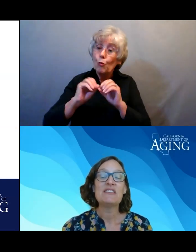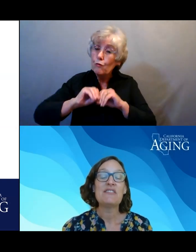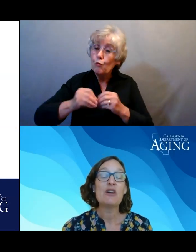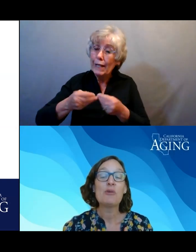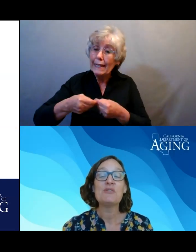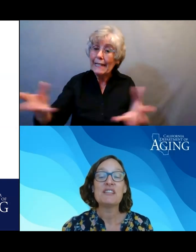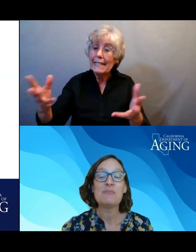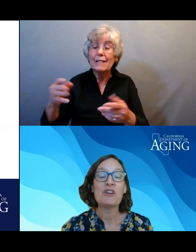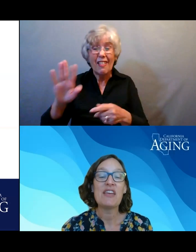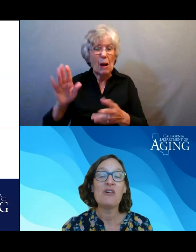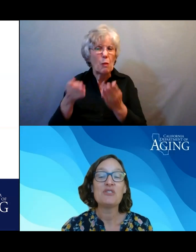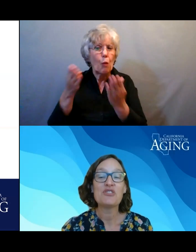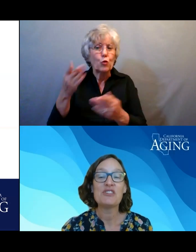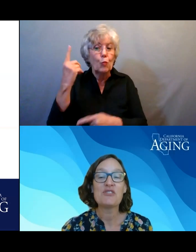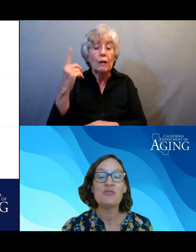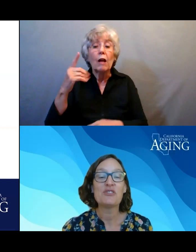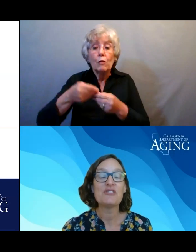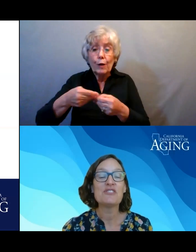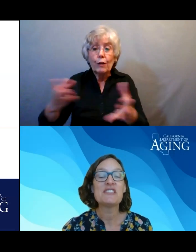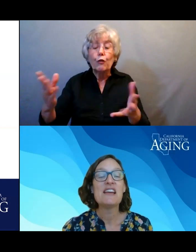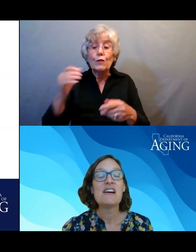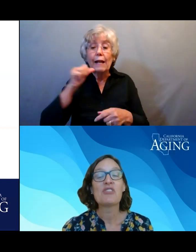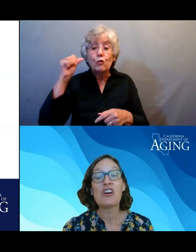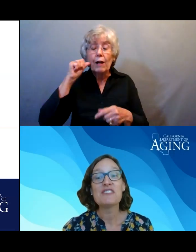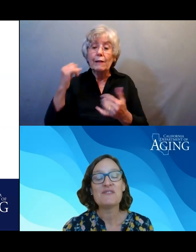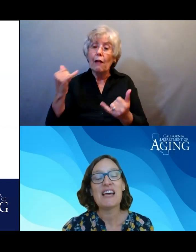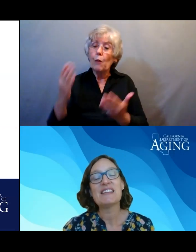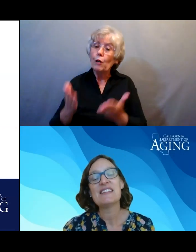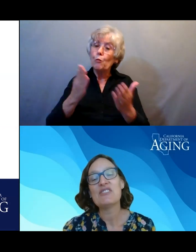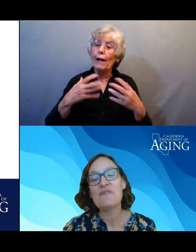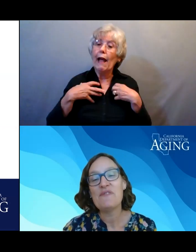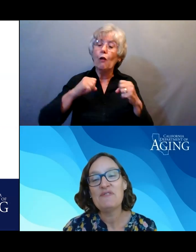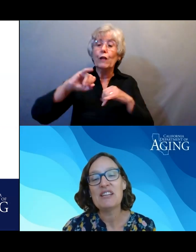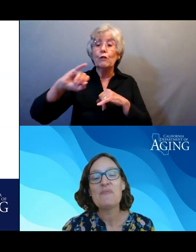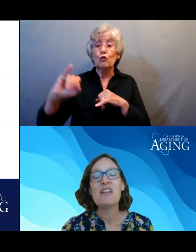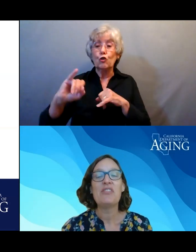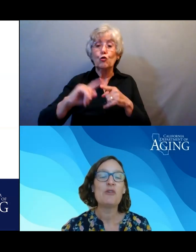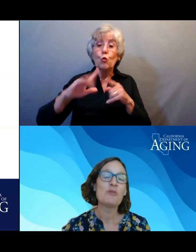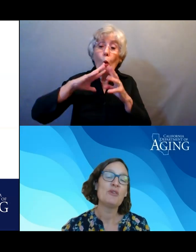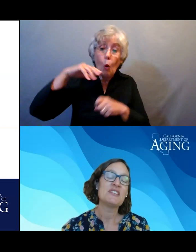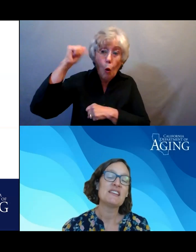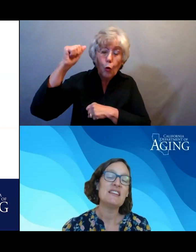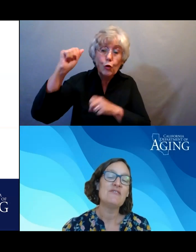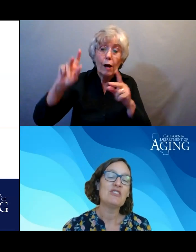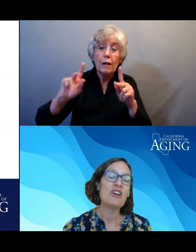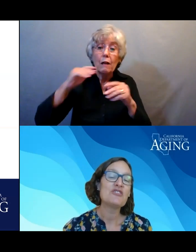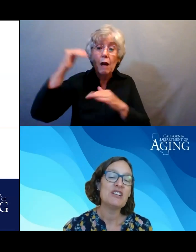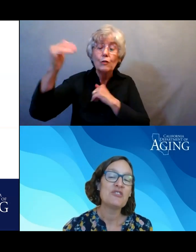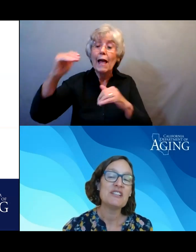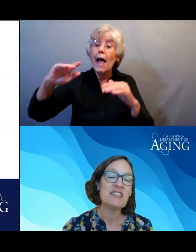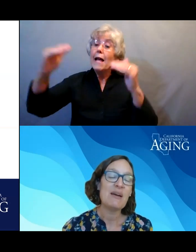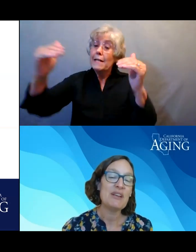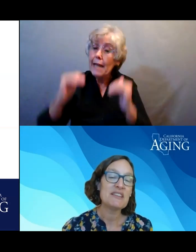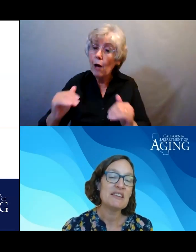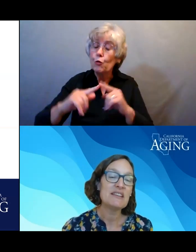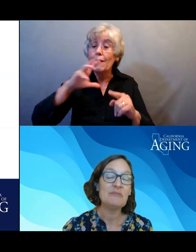bring, they're proposing to bring the health insurance to older adults, regardless of status, down to 50. They're proposing an even larger